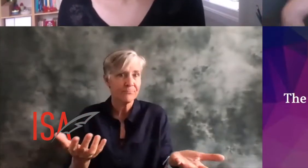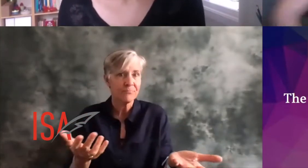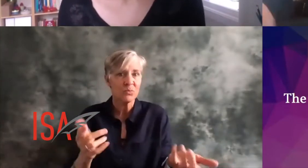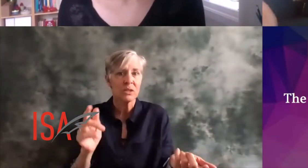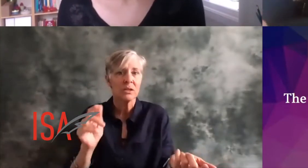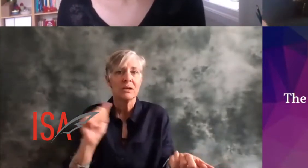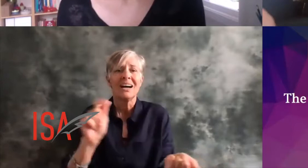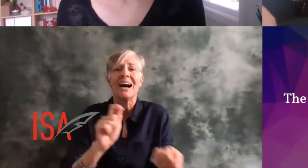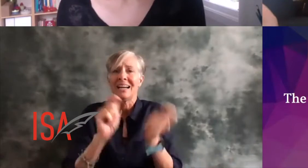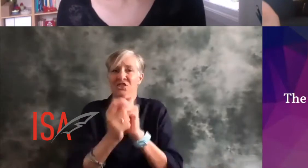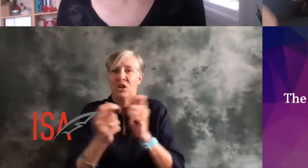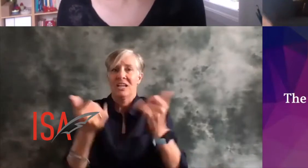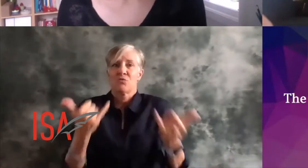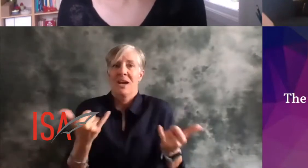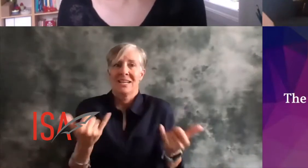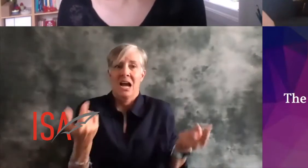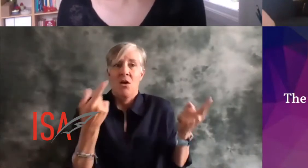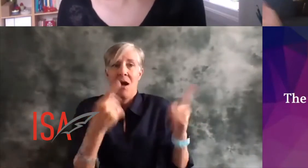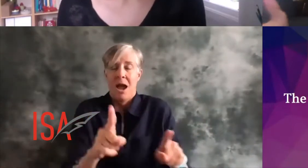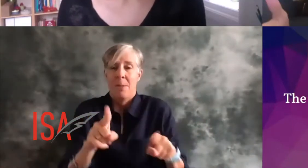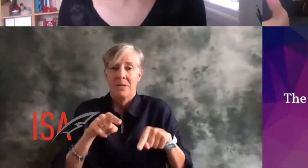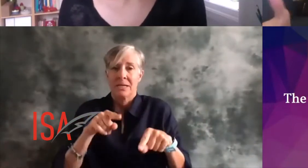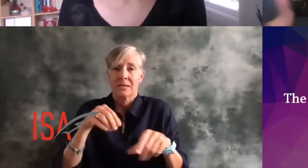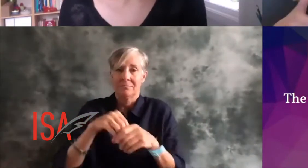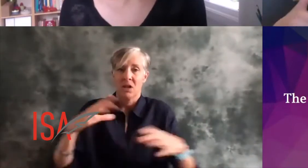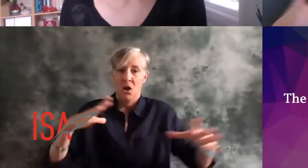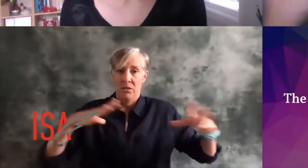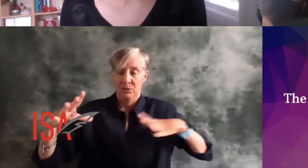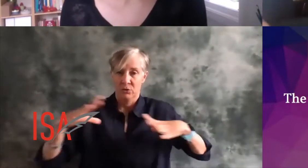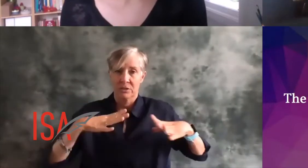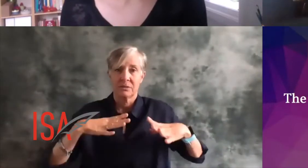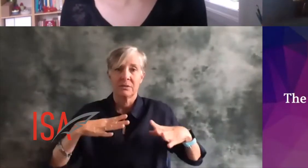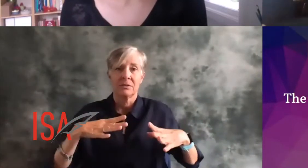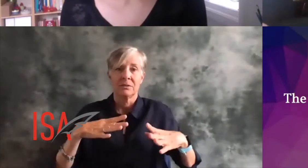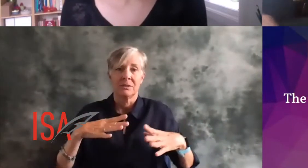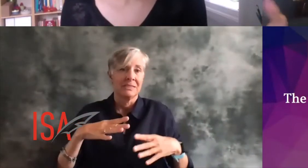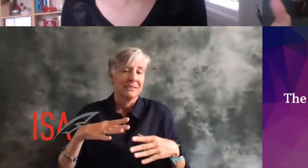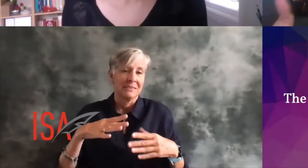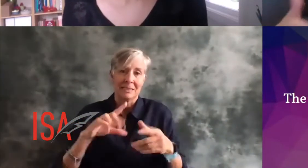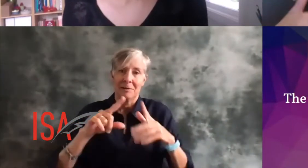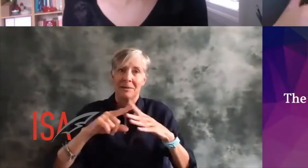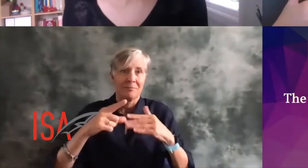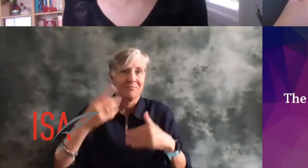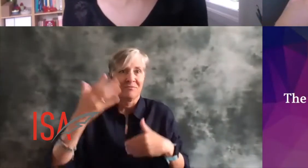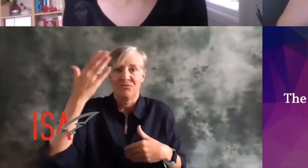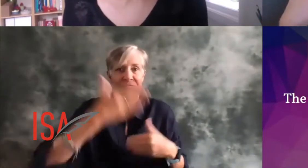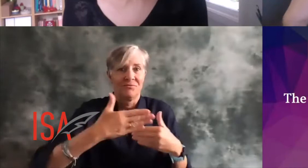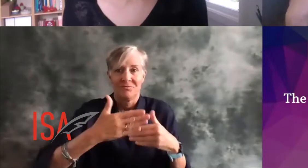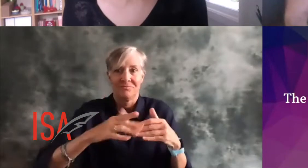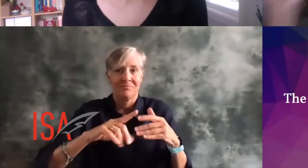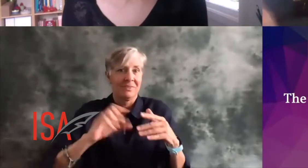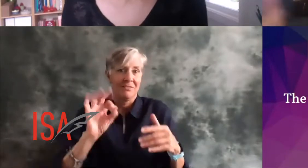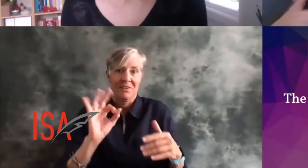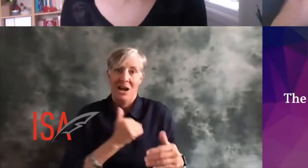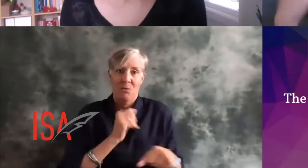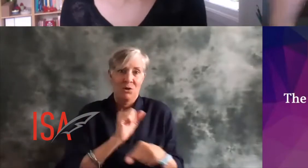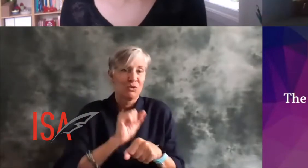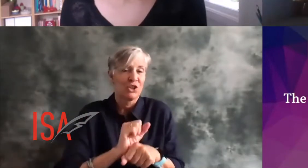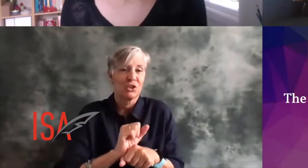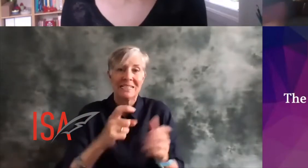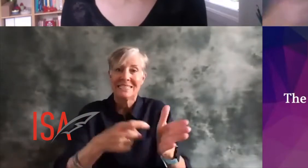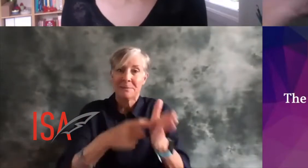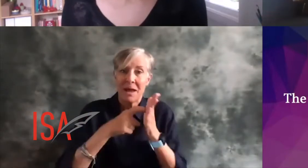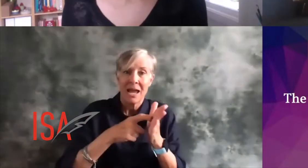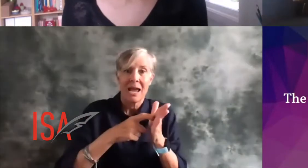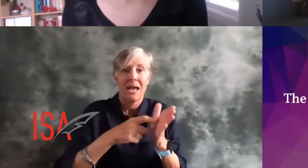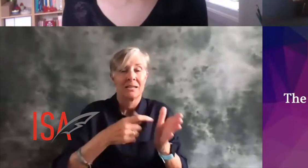change presently happening in Hollywood that is on the forefront, which is, you know, demand and